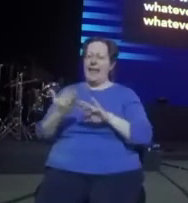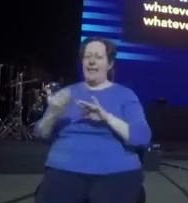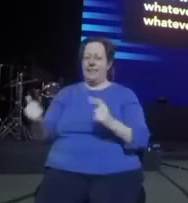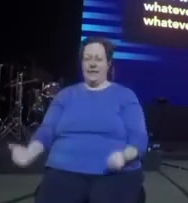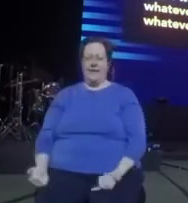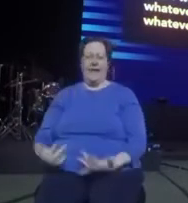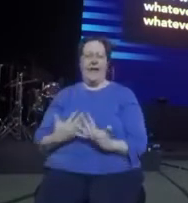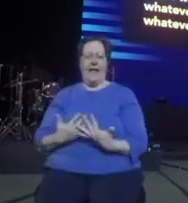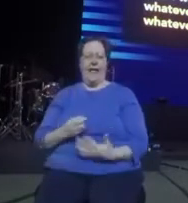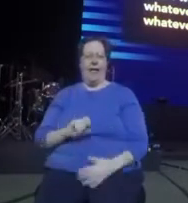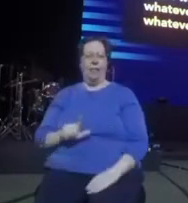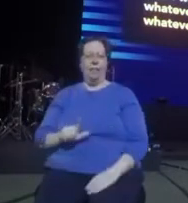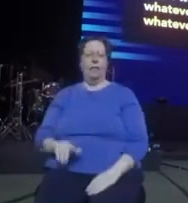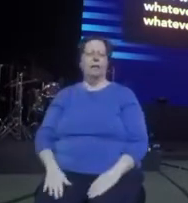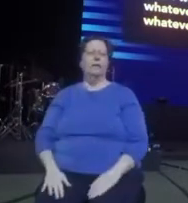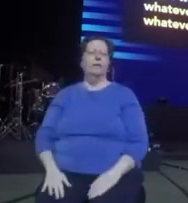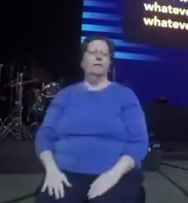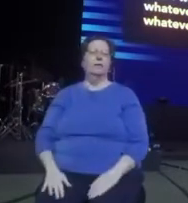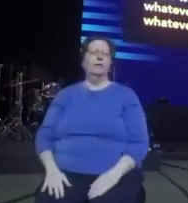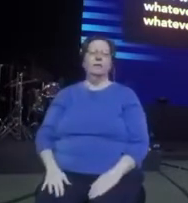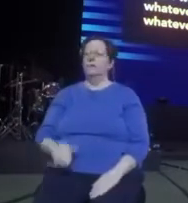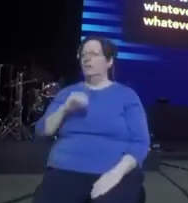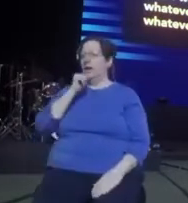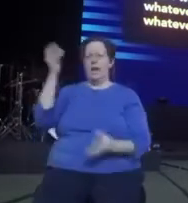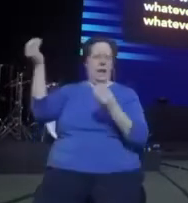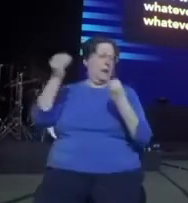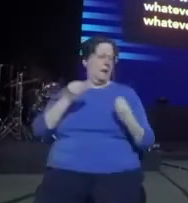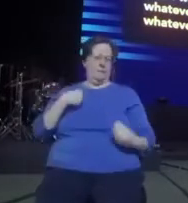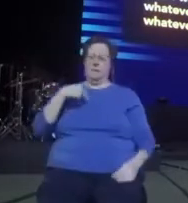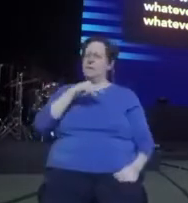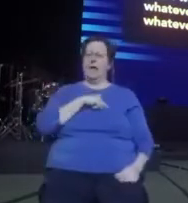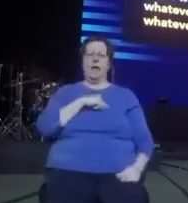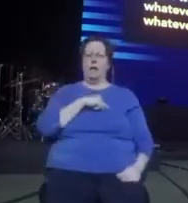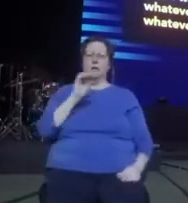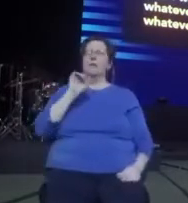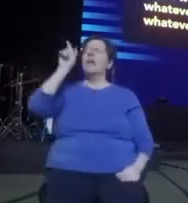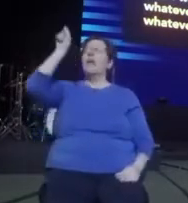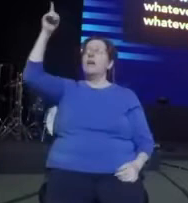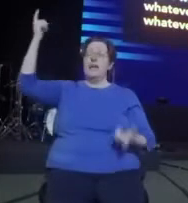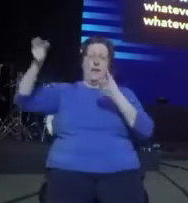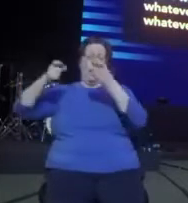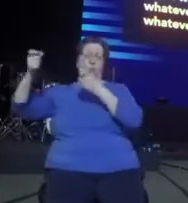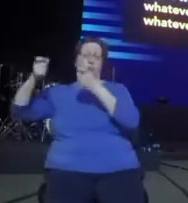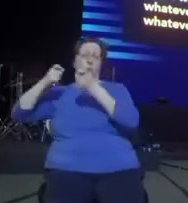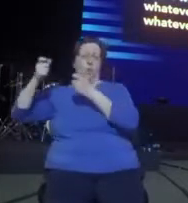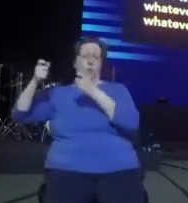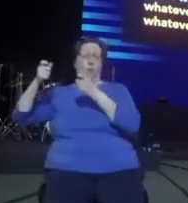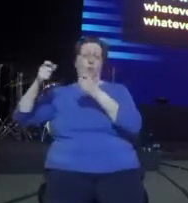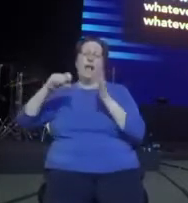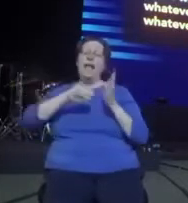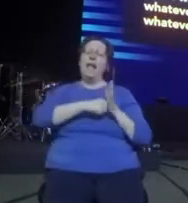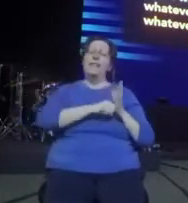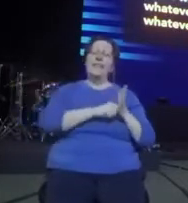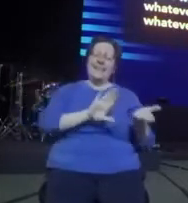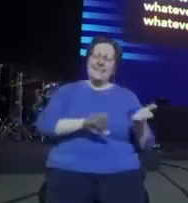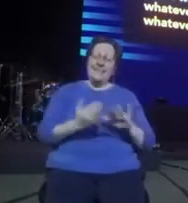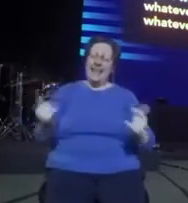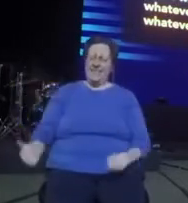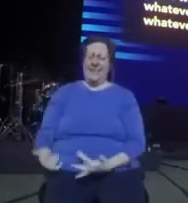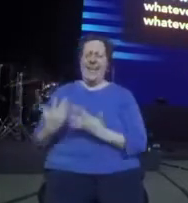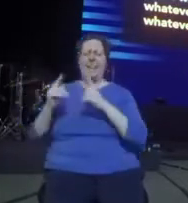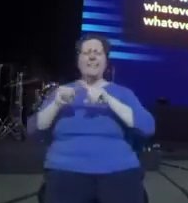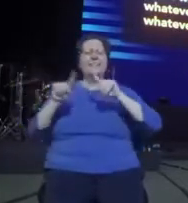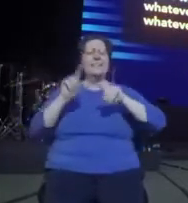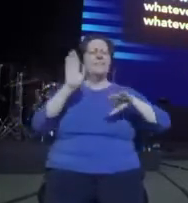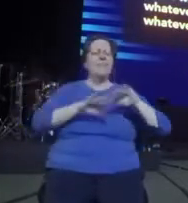hell. He didn't give those to us. He's got those. The keys to death and hell is different than